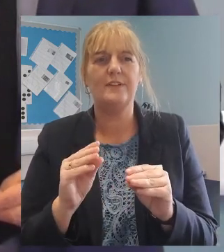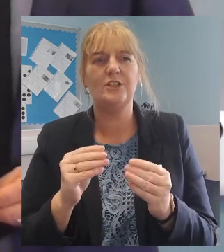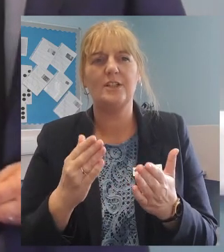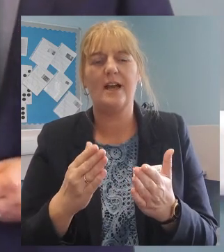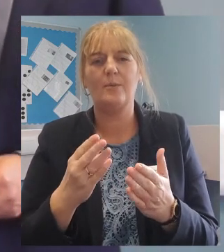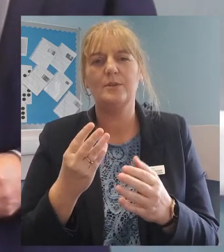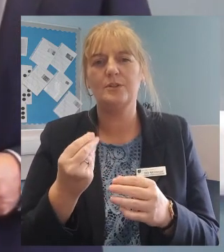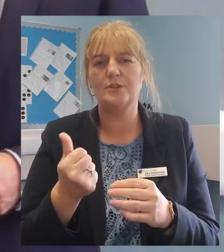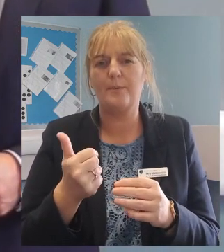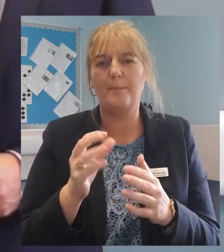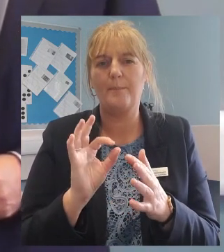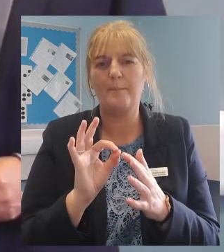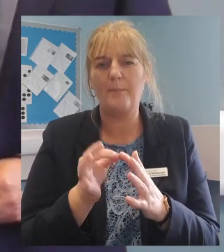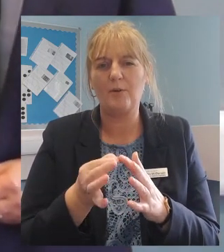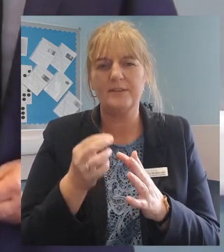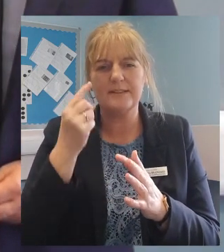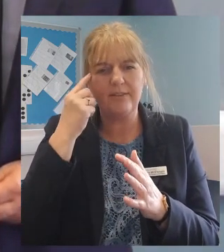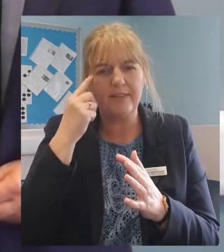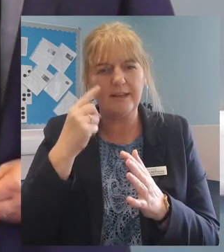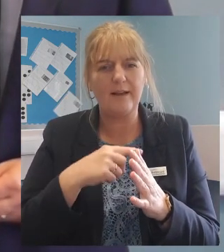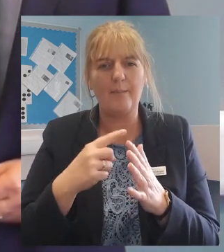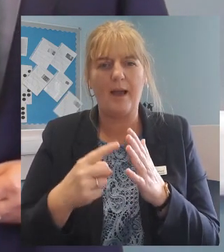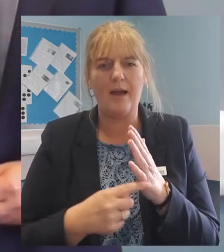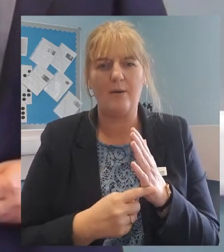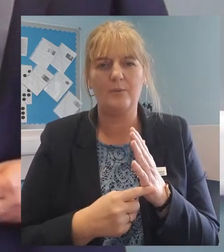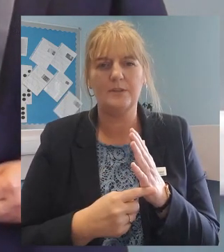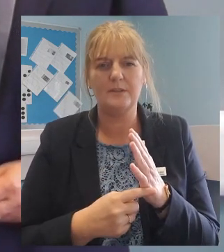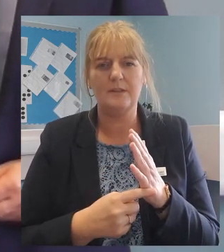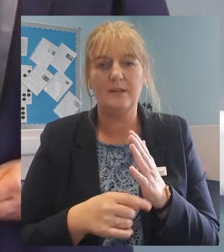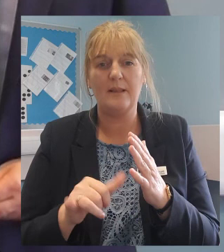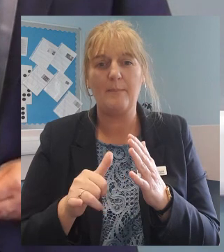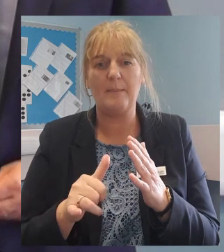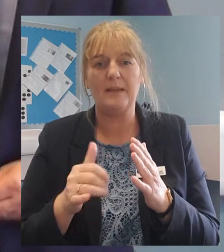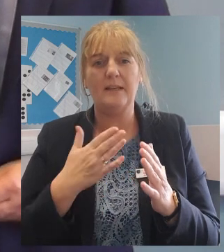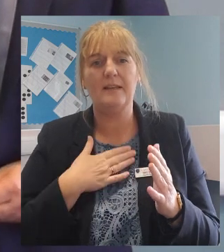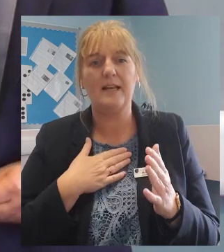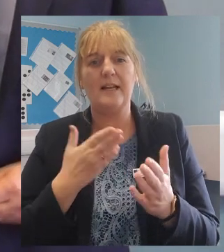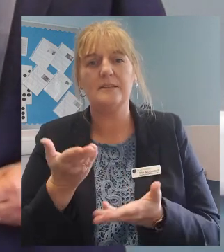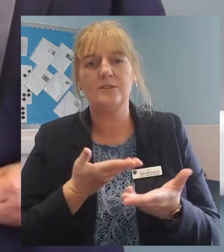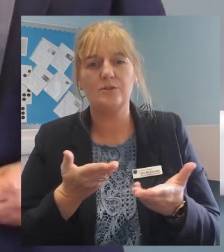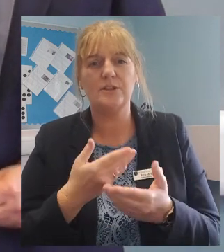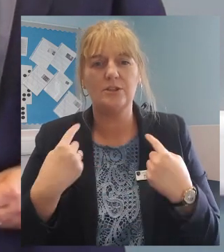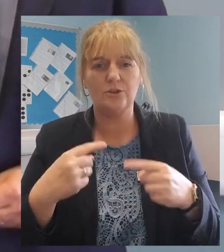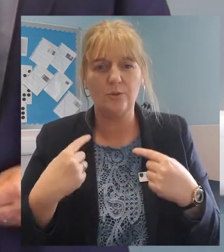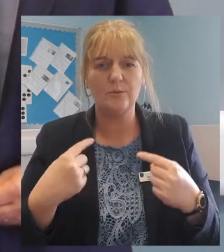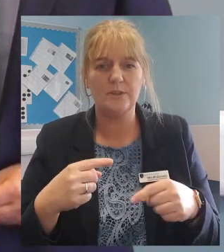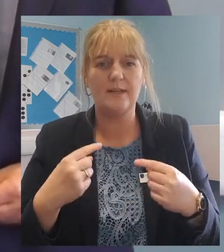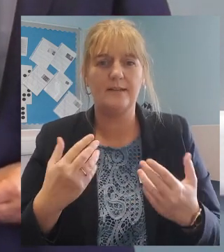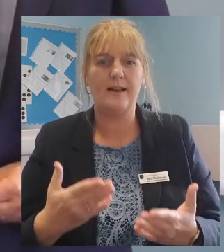finish, there's a few questions, a few points to ponder that you might like to take away in your tutor